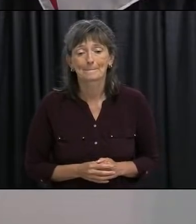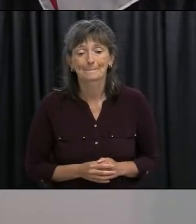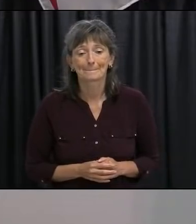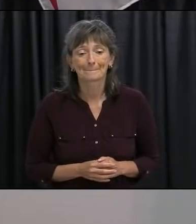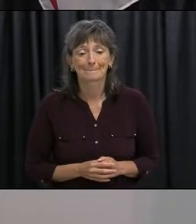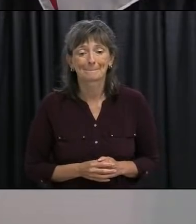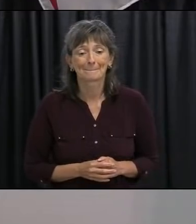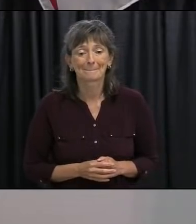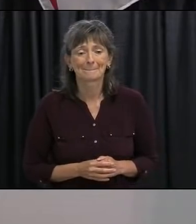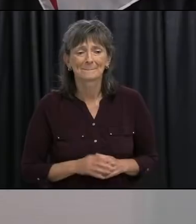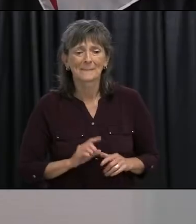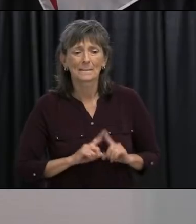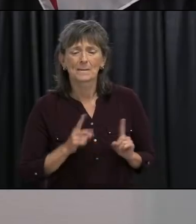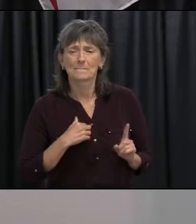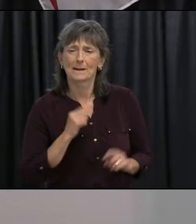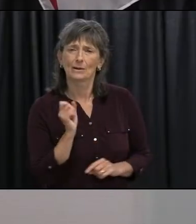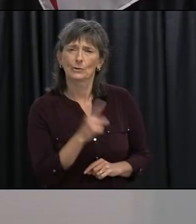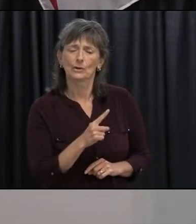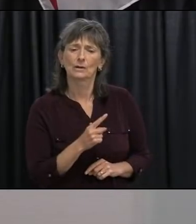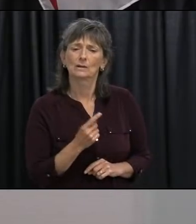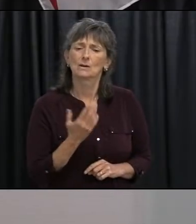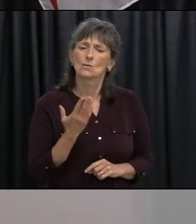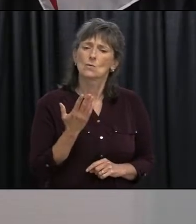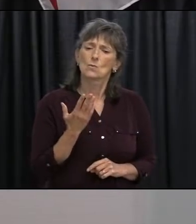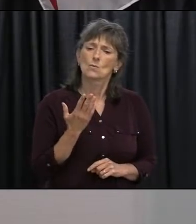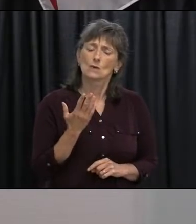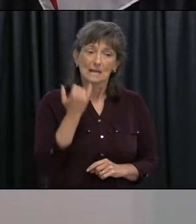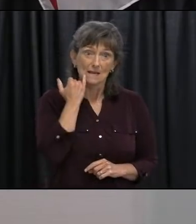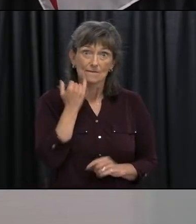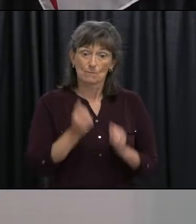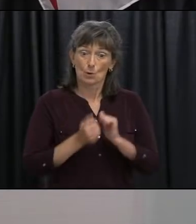Okay, I guess what I'm asking then is why are,